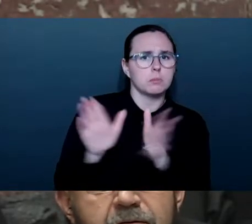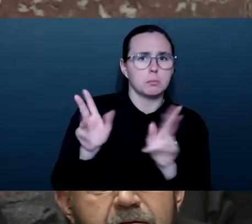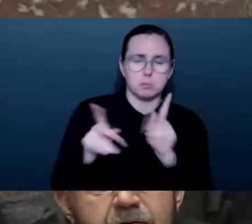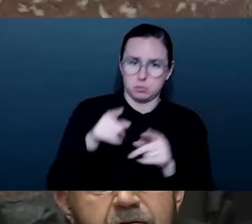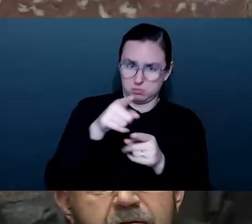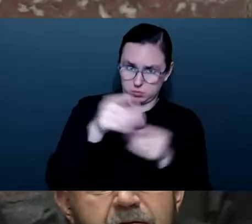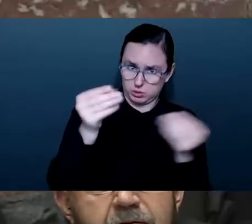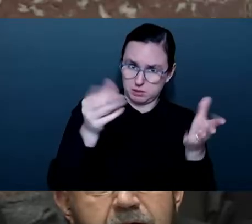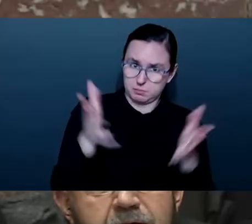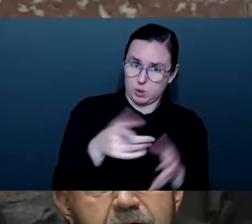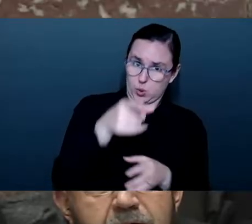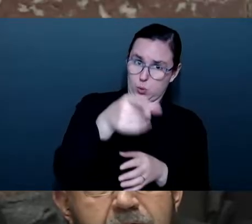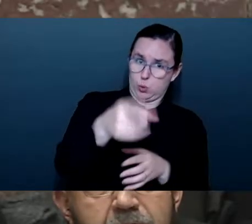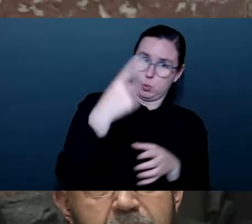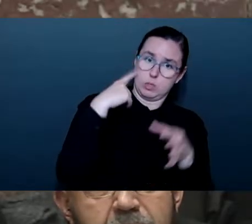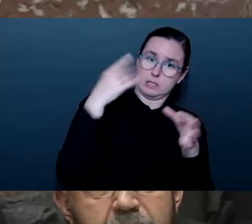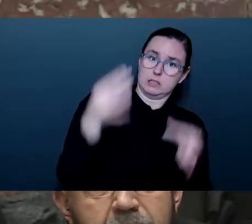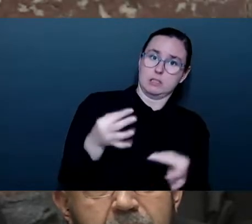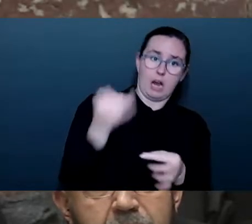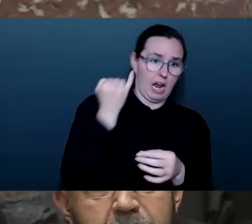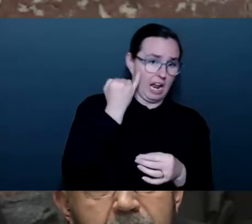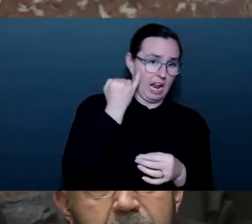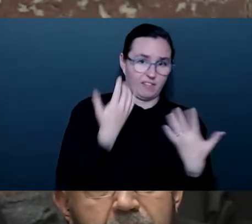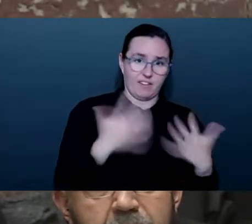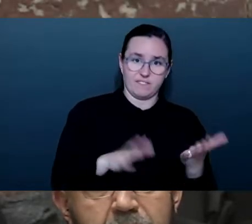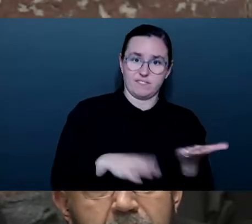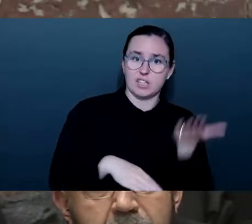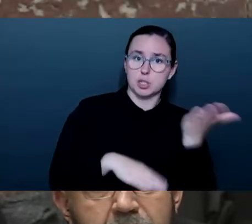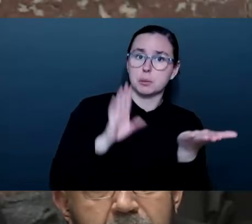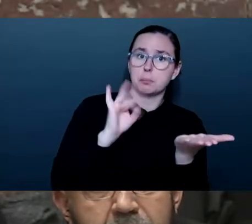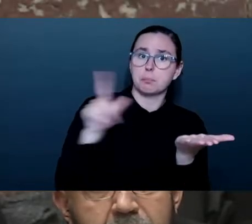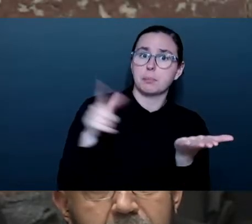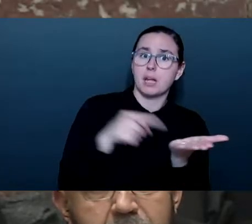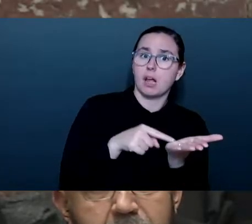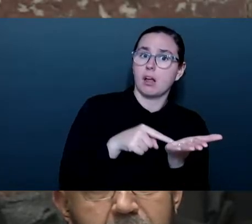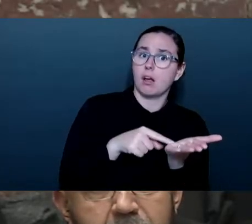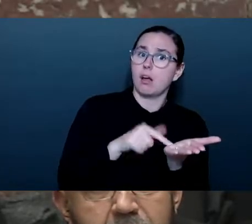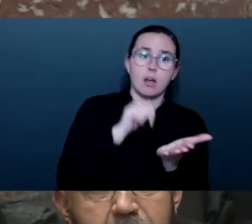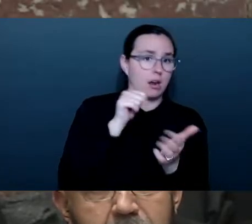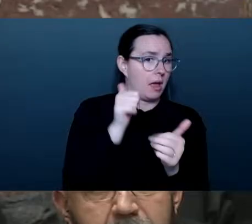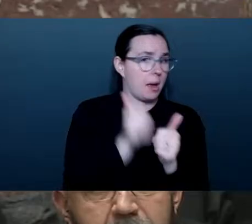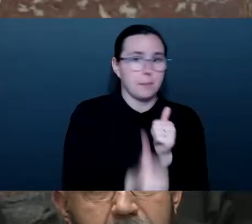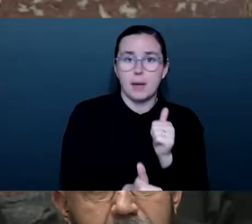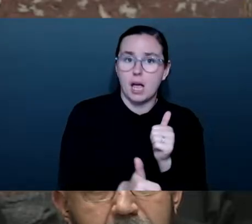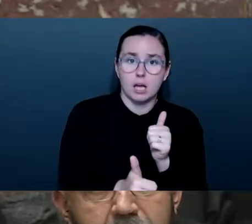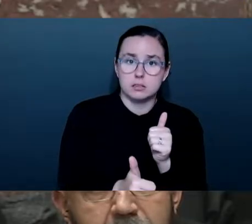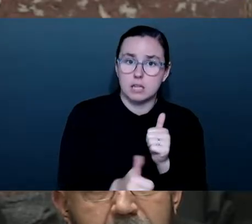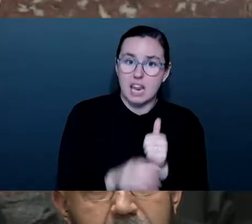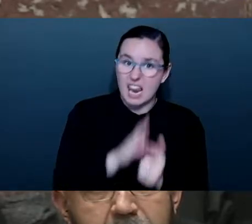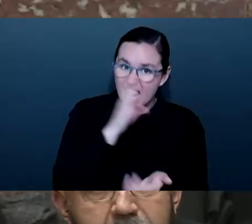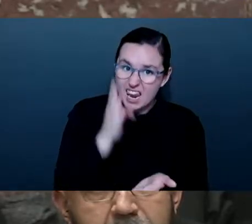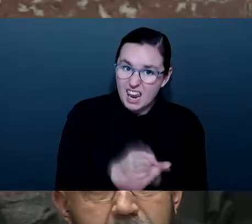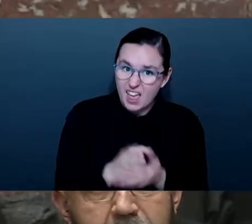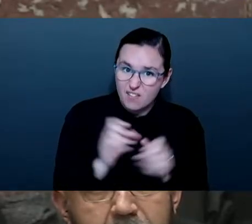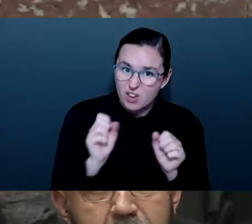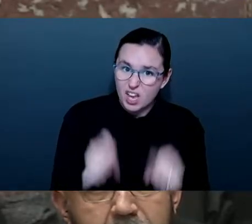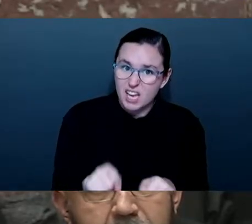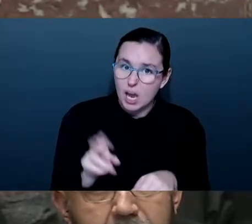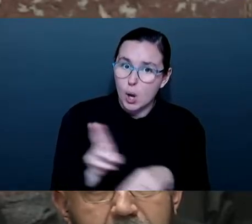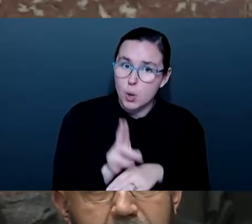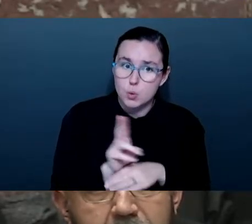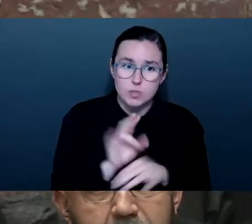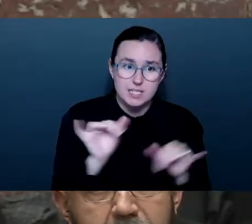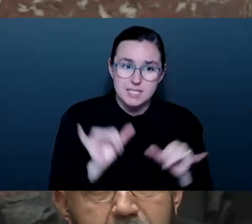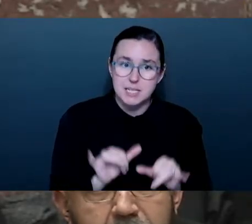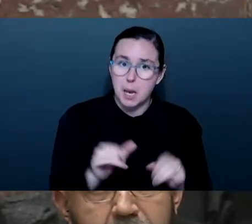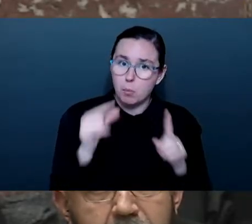bill brought in that's defeated, that you can never use any words that were used in that bill again, such as my friend from